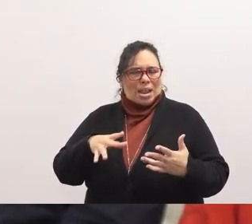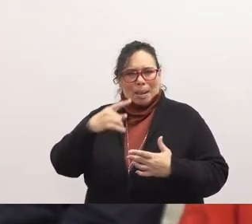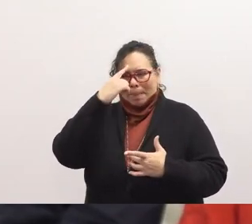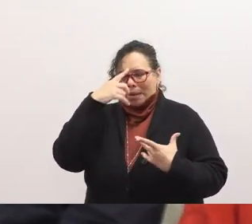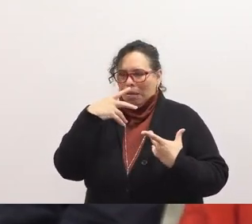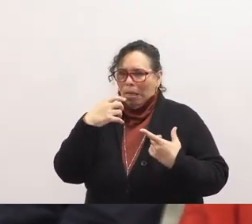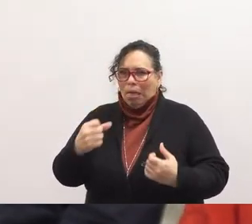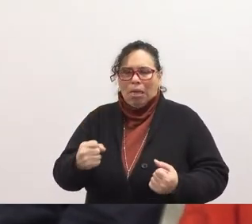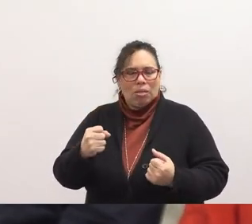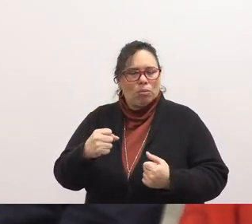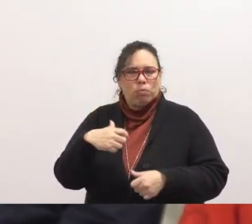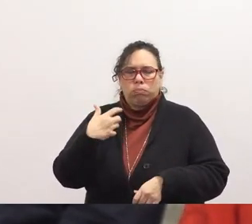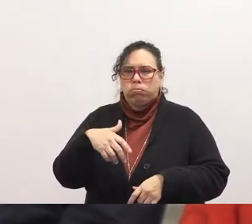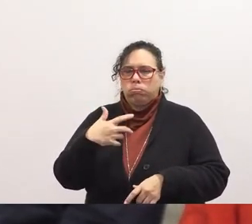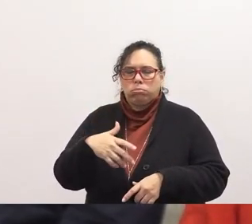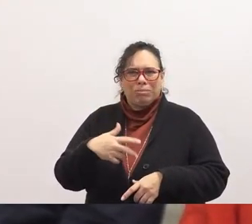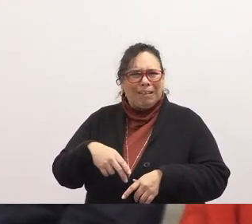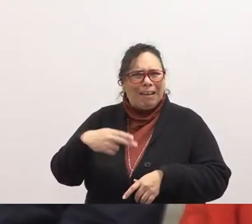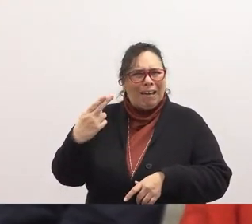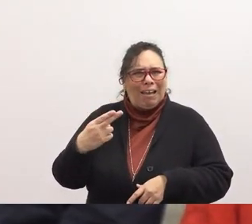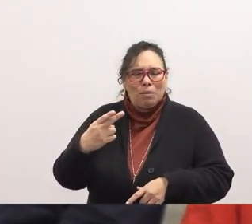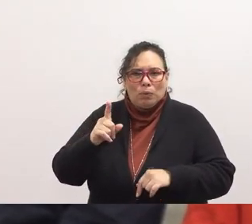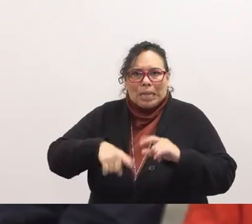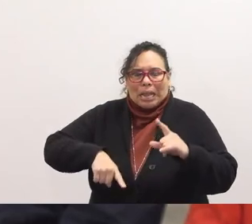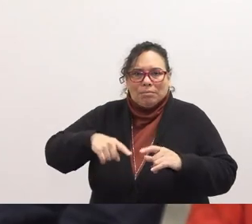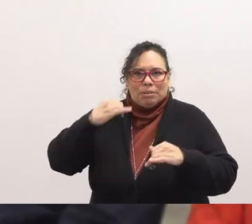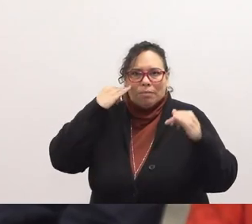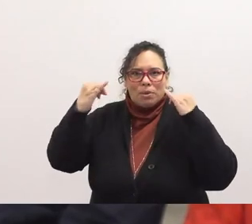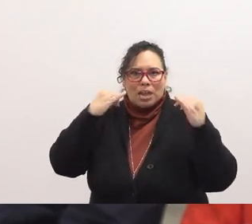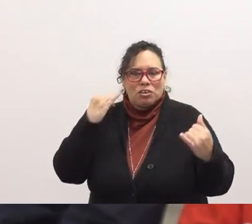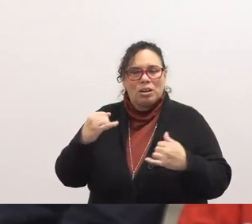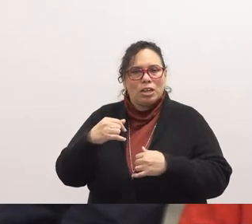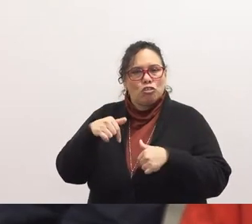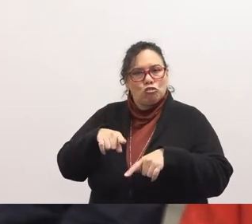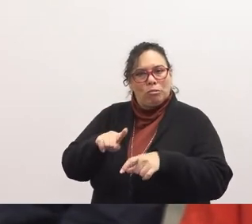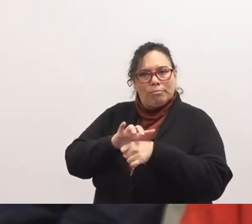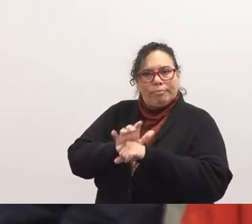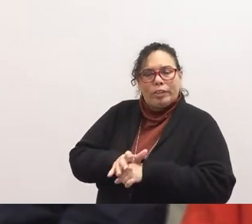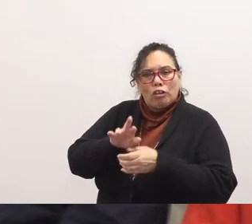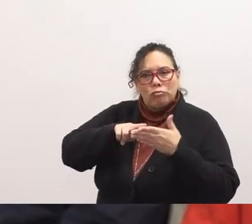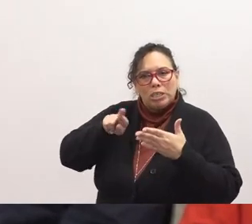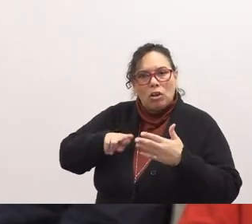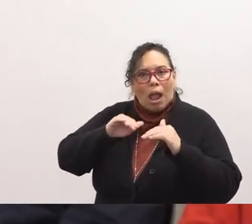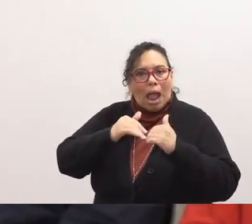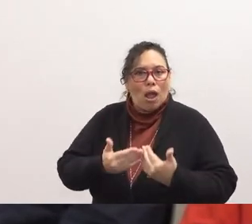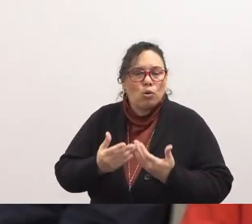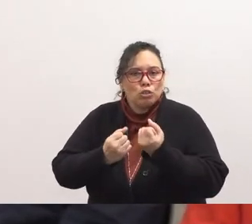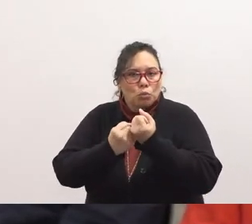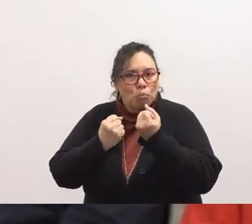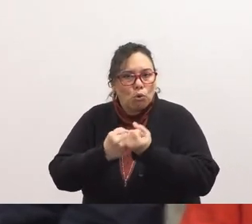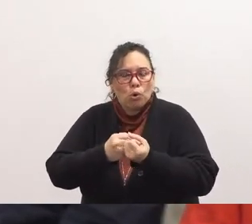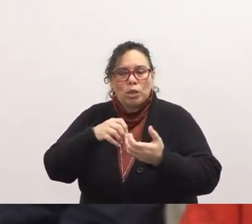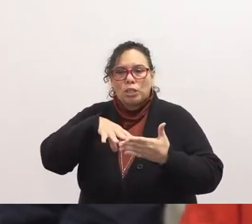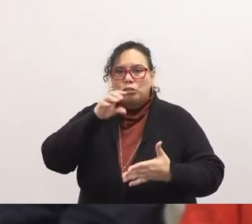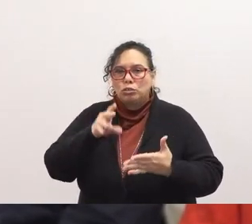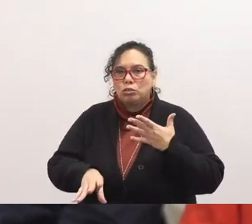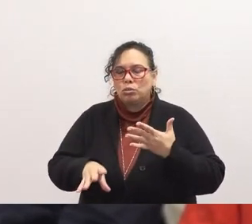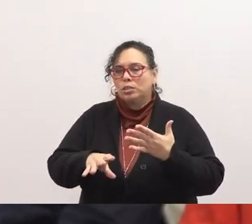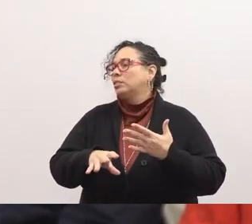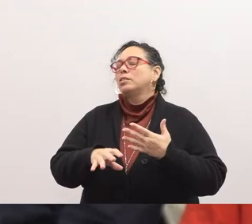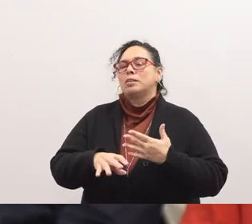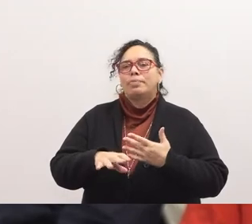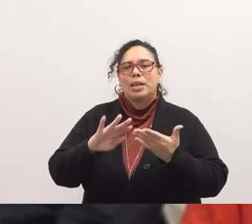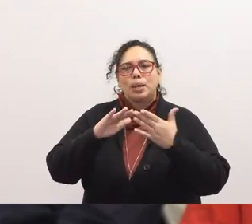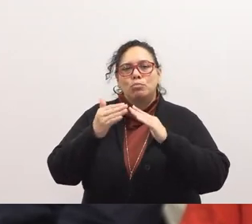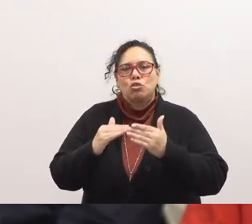in a way we could never have imagined. I spent the pandemic researching how to support our students and greater school communities to recover from mass